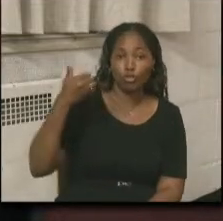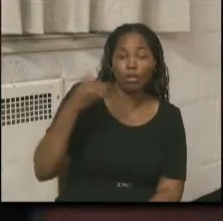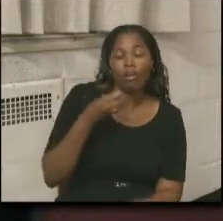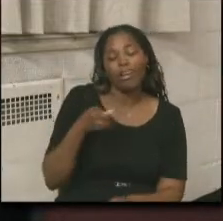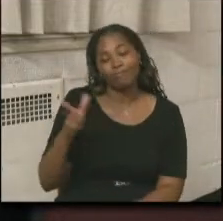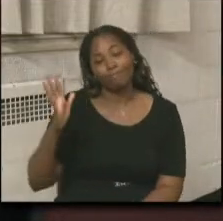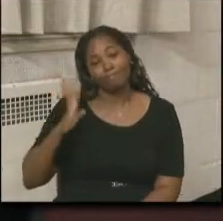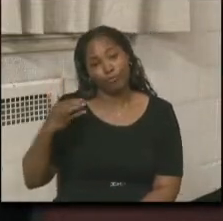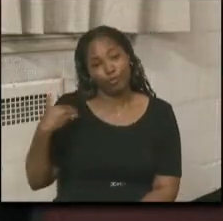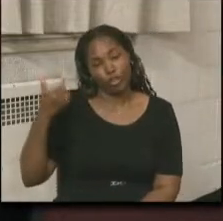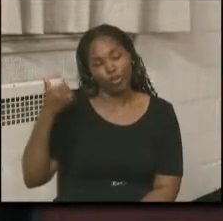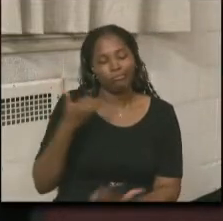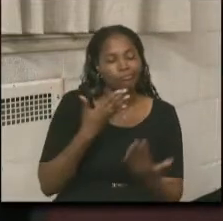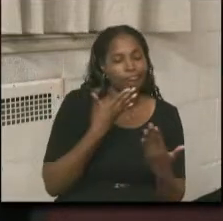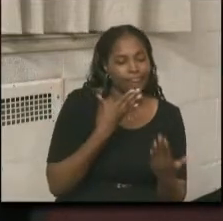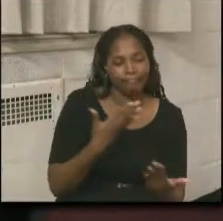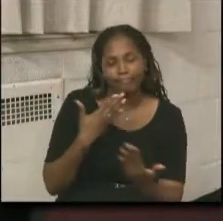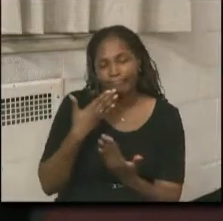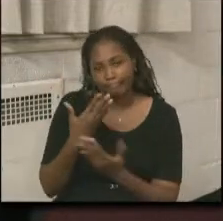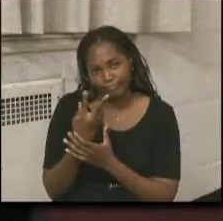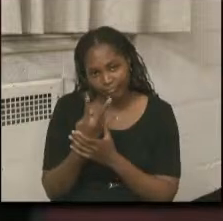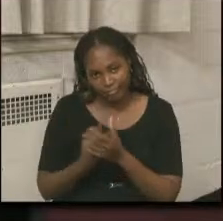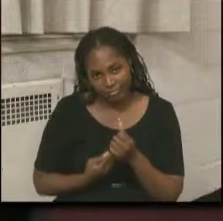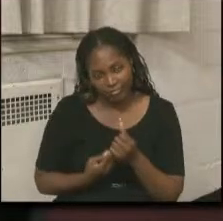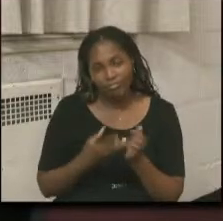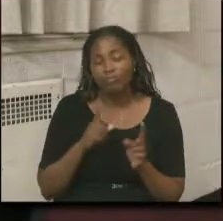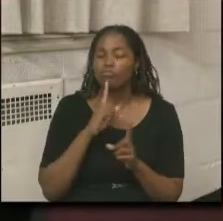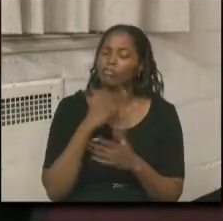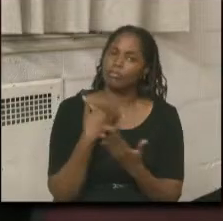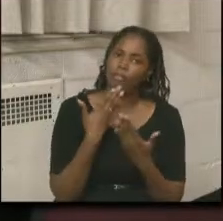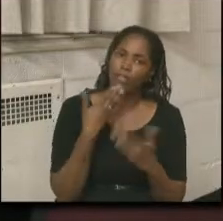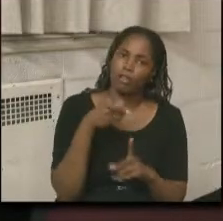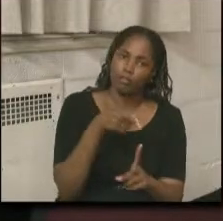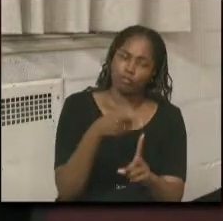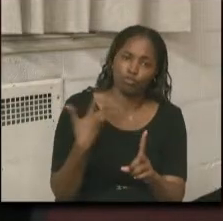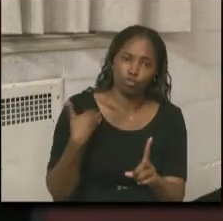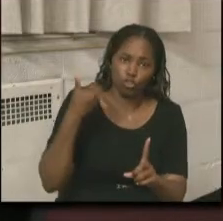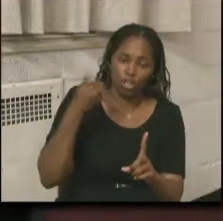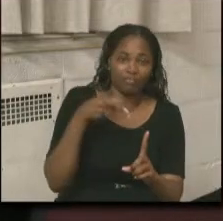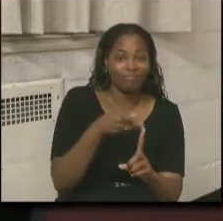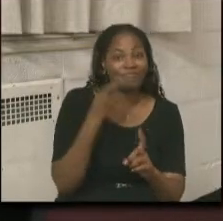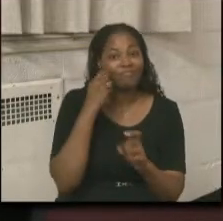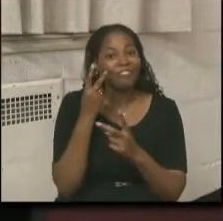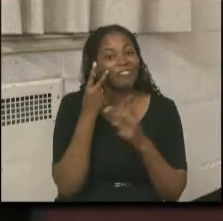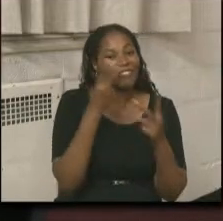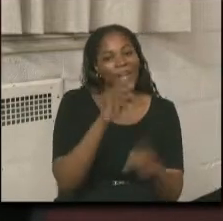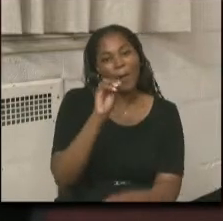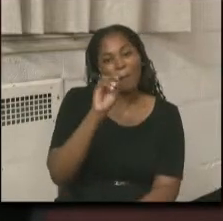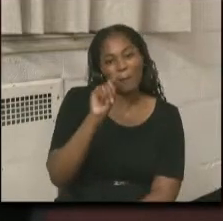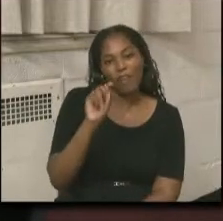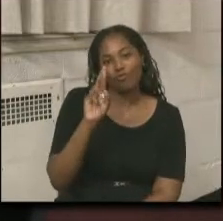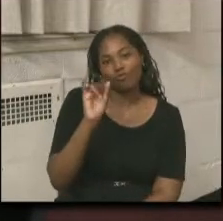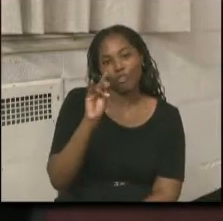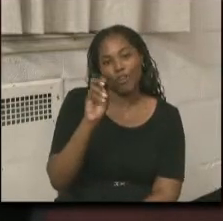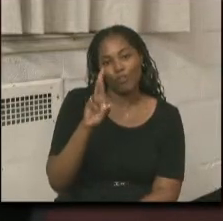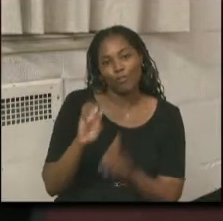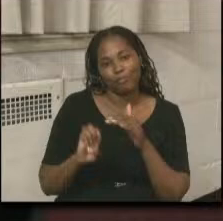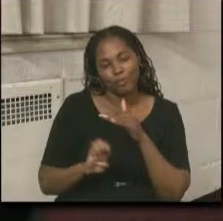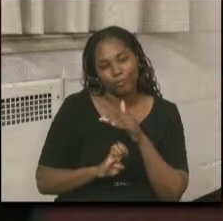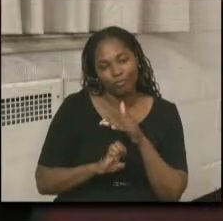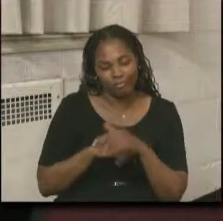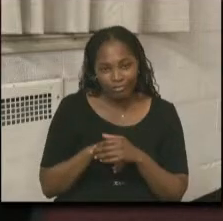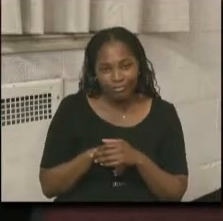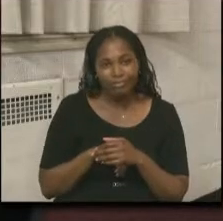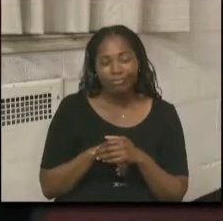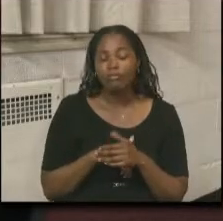both. And I'm especially grateful to our chair for her recent visit to Mount Rainier Elementary.